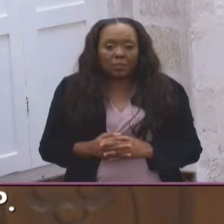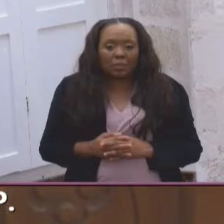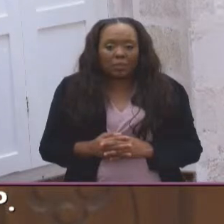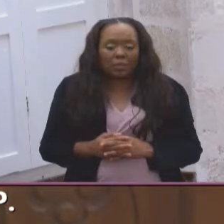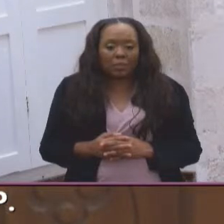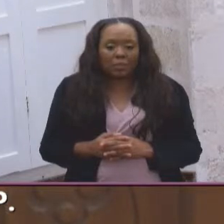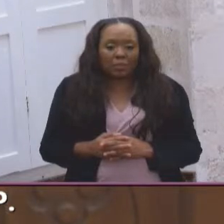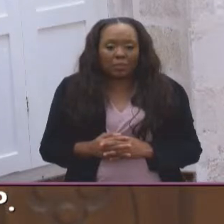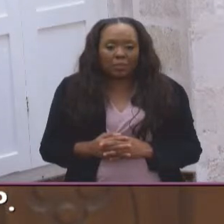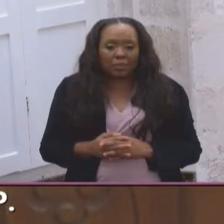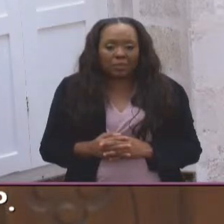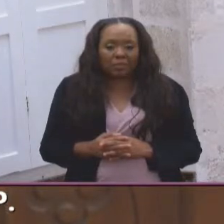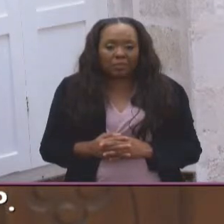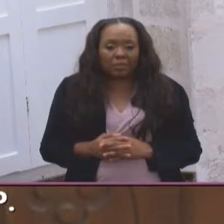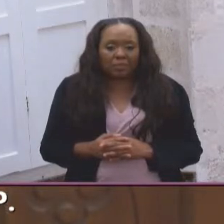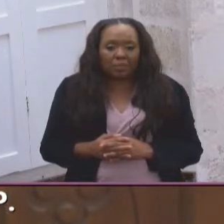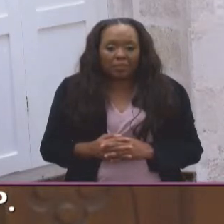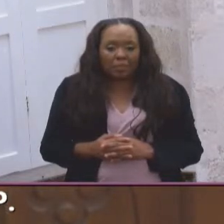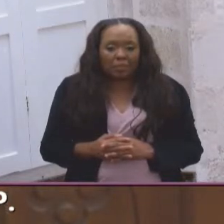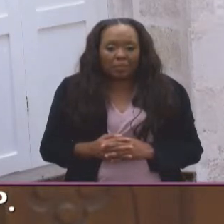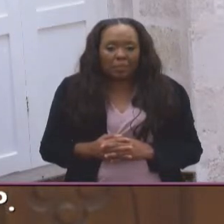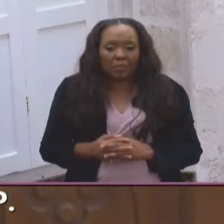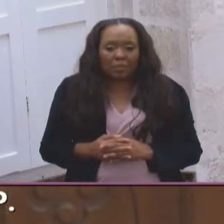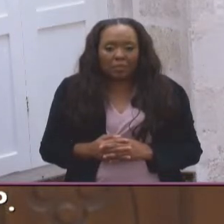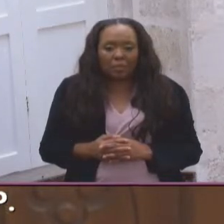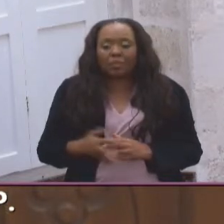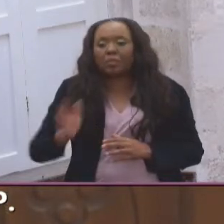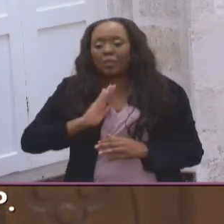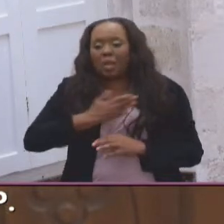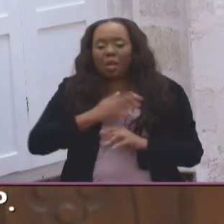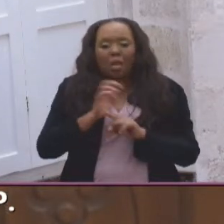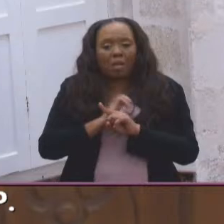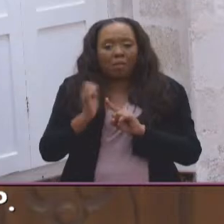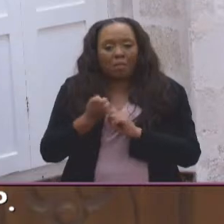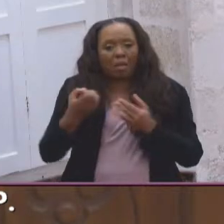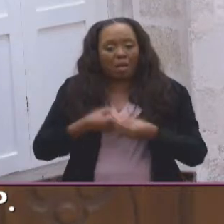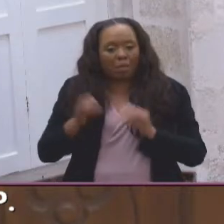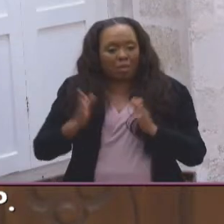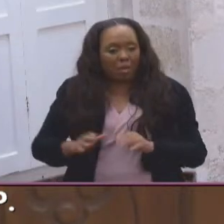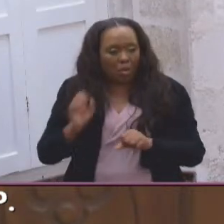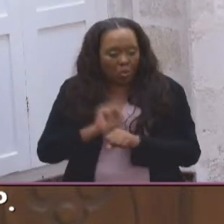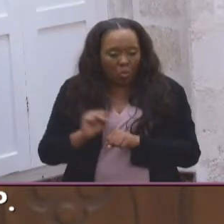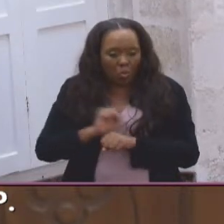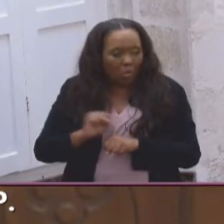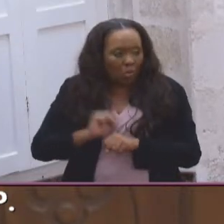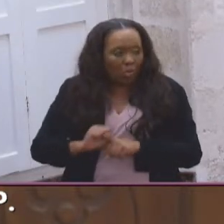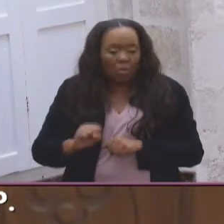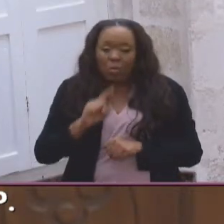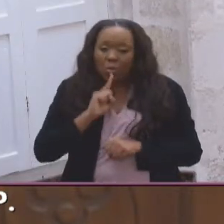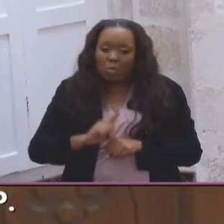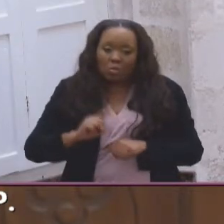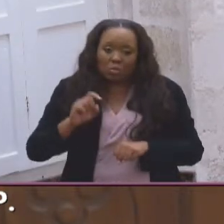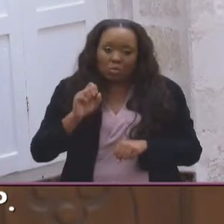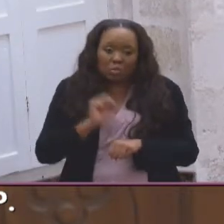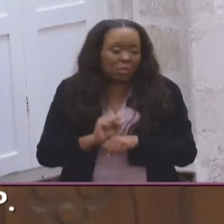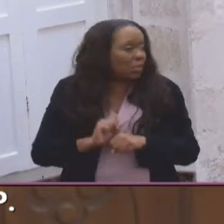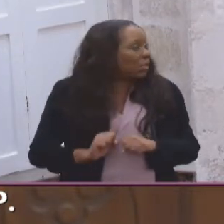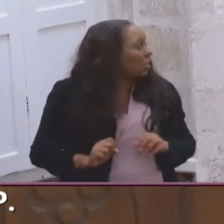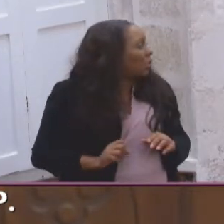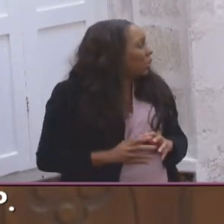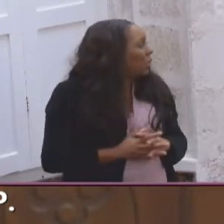unduly, because they go well beyond the call of duty to ensure. You can't hear me,